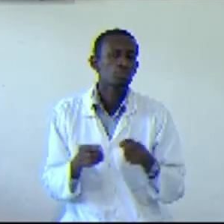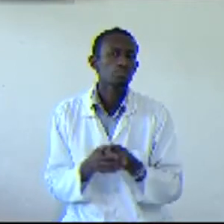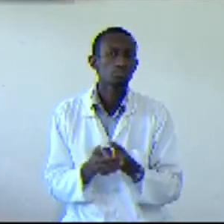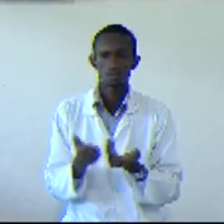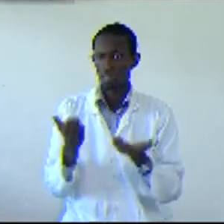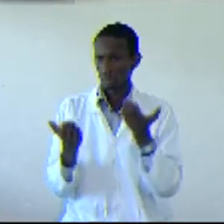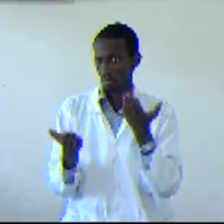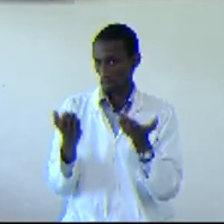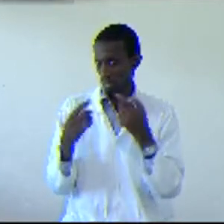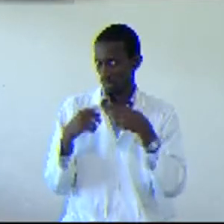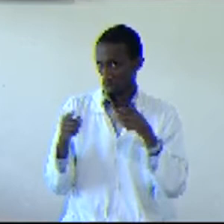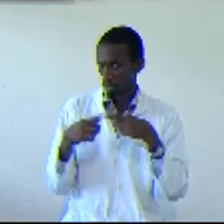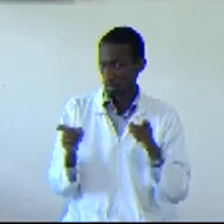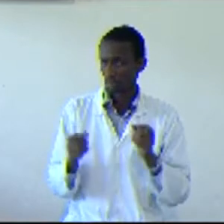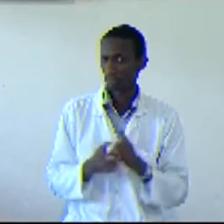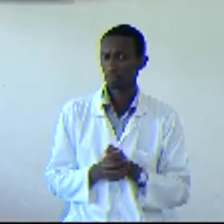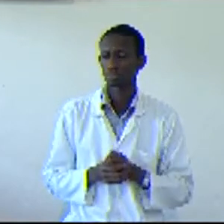masses. So the